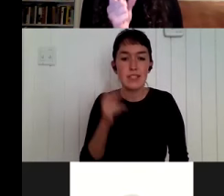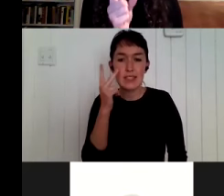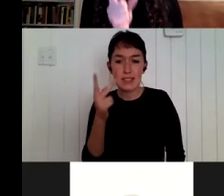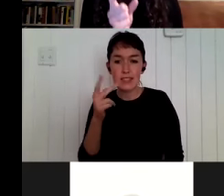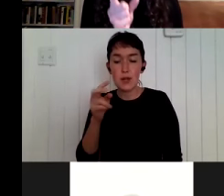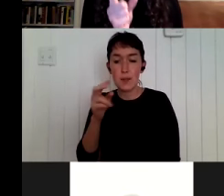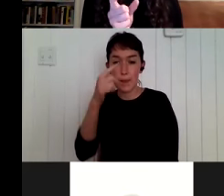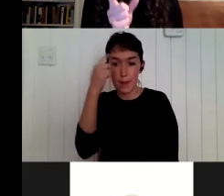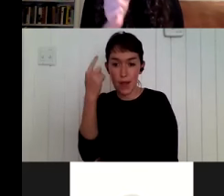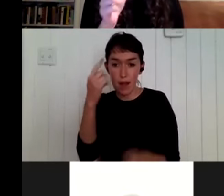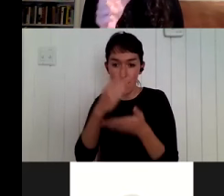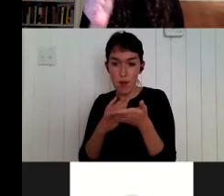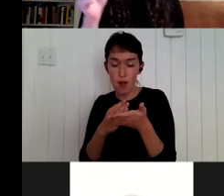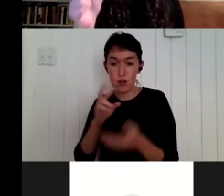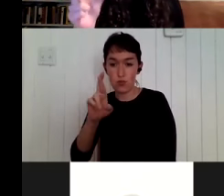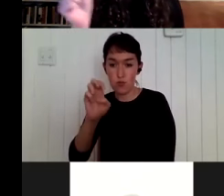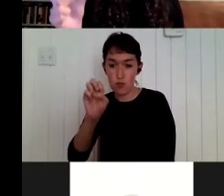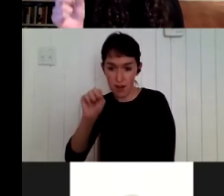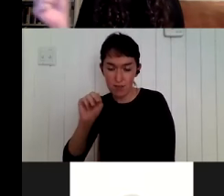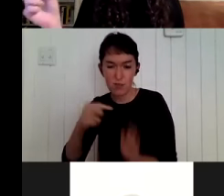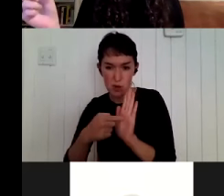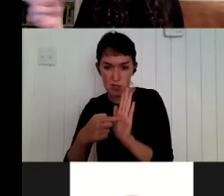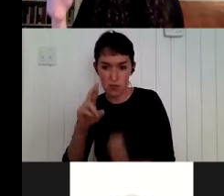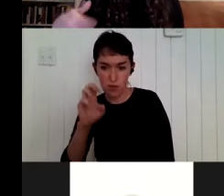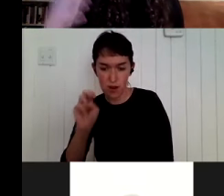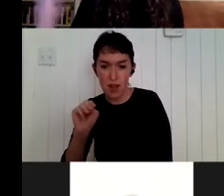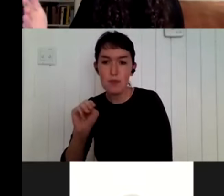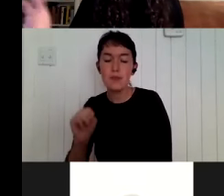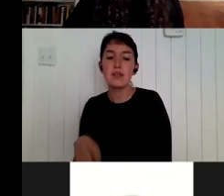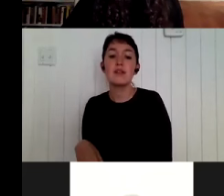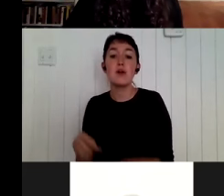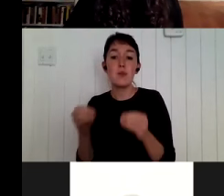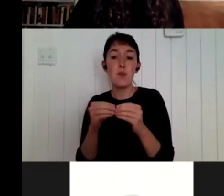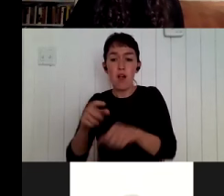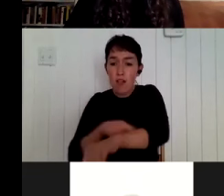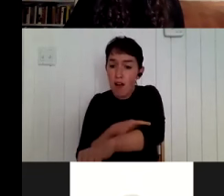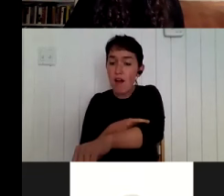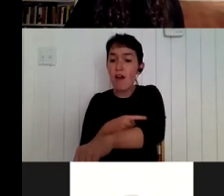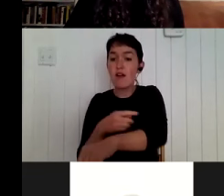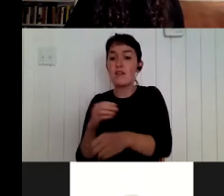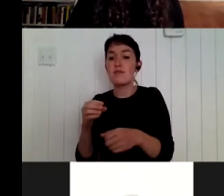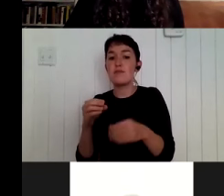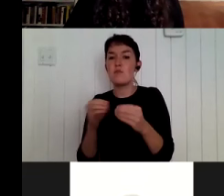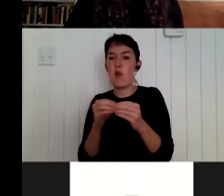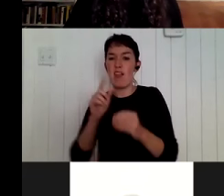REM that are representing REM get wider and longer into later sleep.